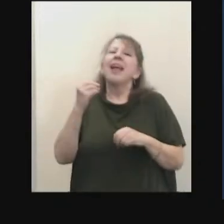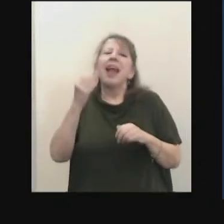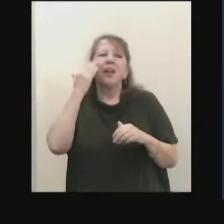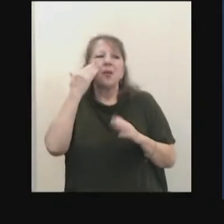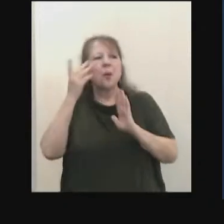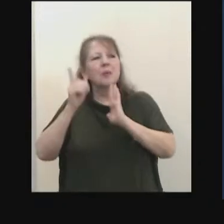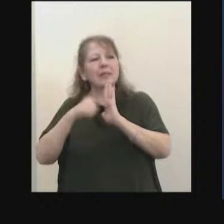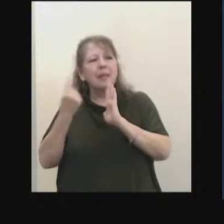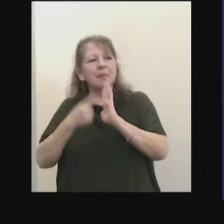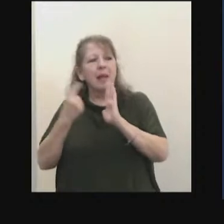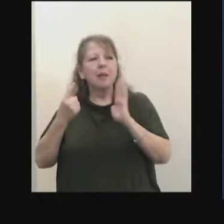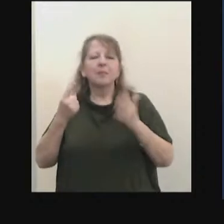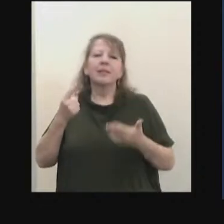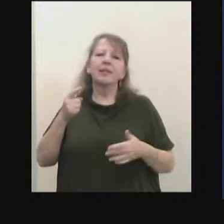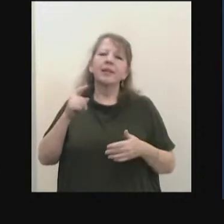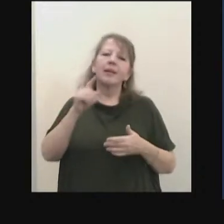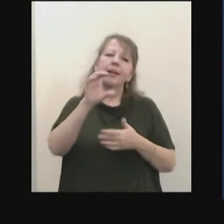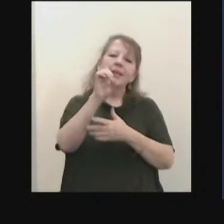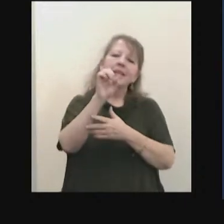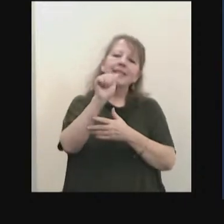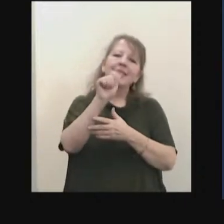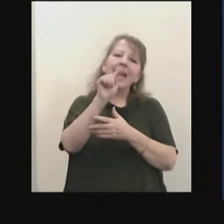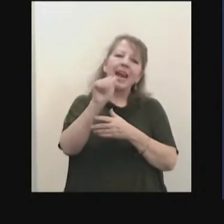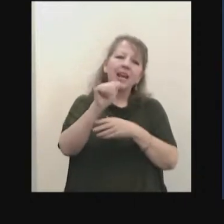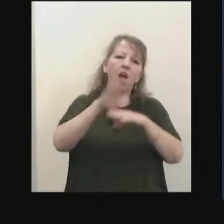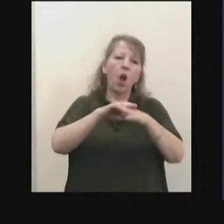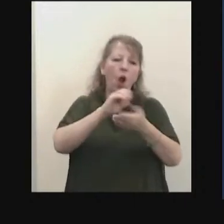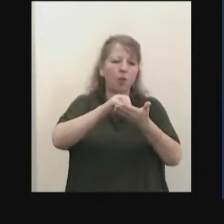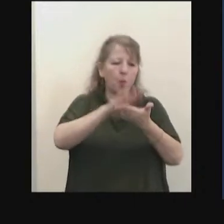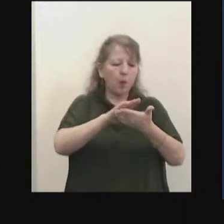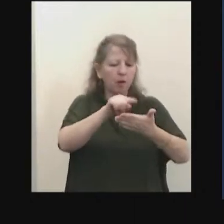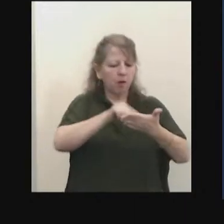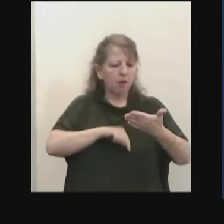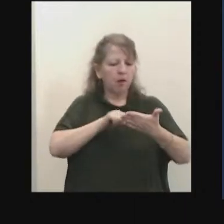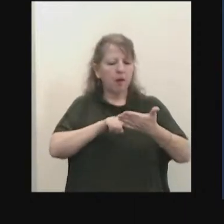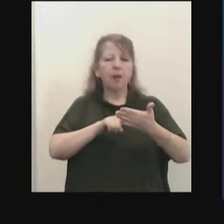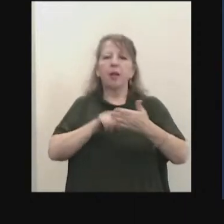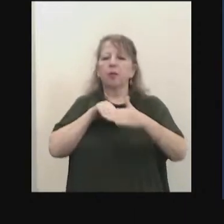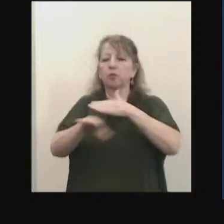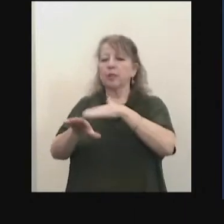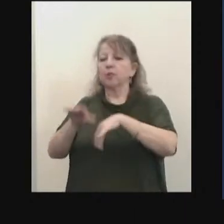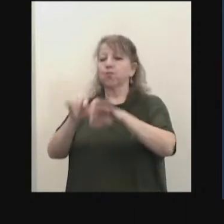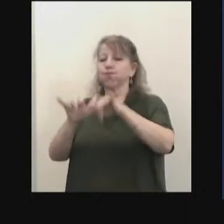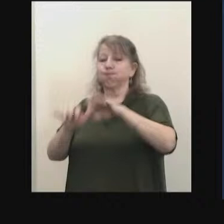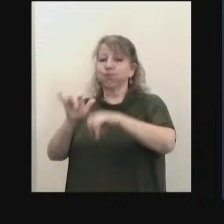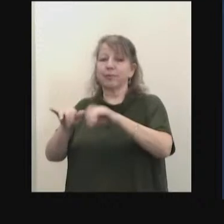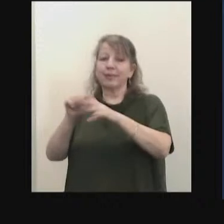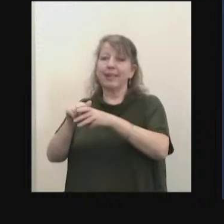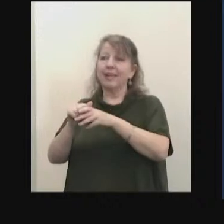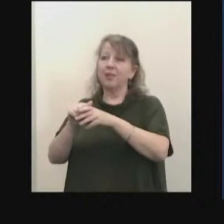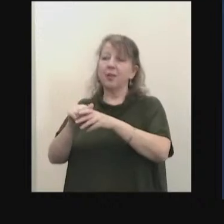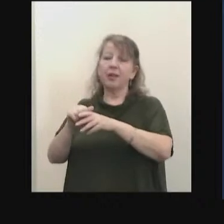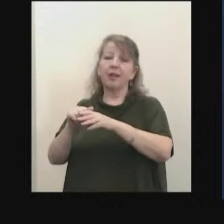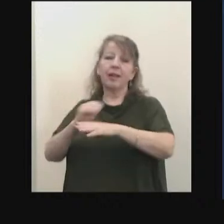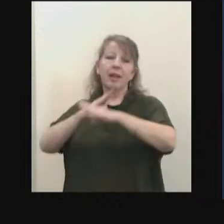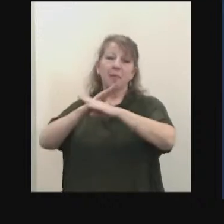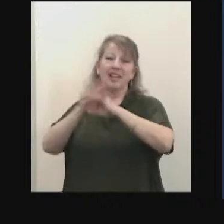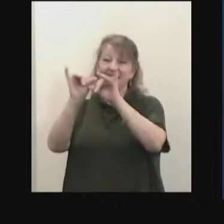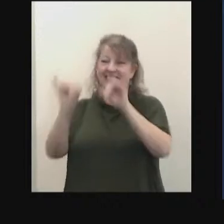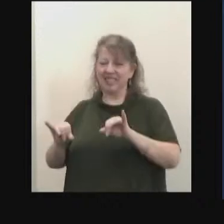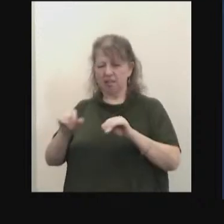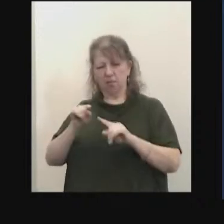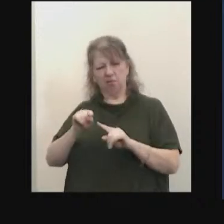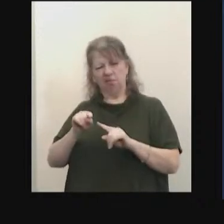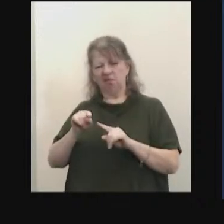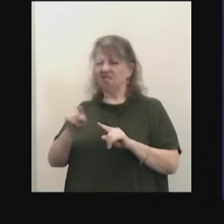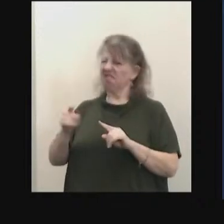data entered on people's vaccination records into the New York State immunization system, it may be a little bit off, it might be a